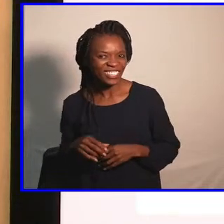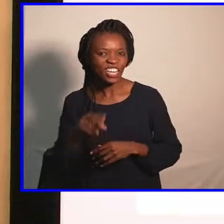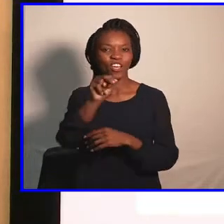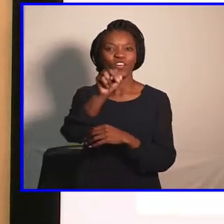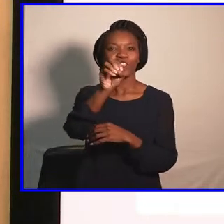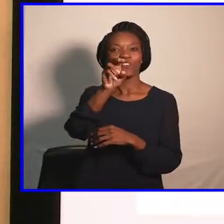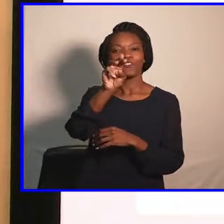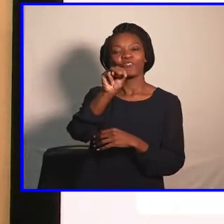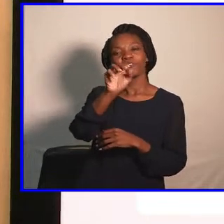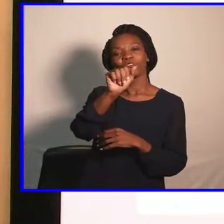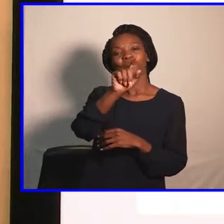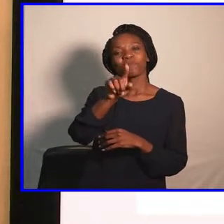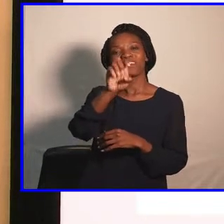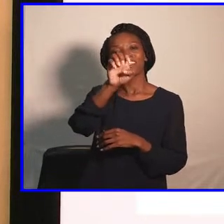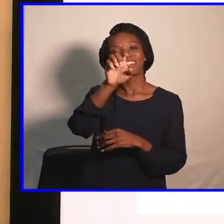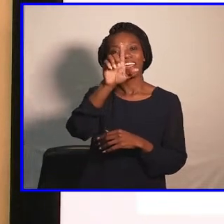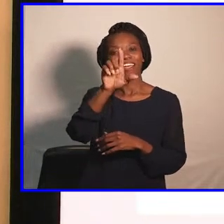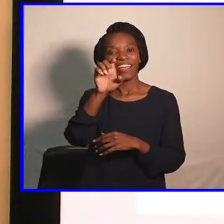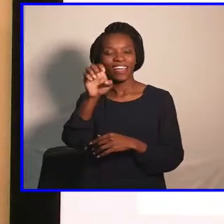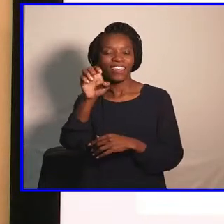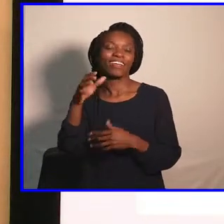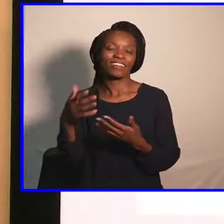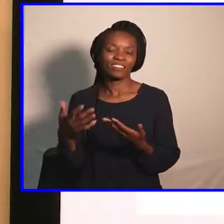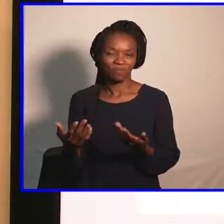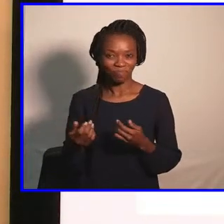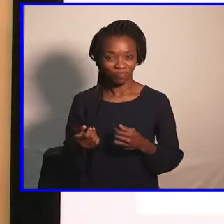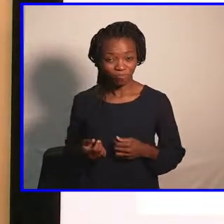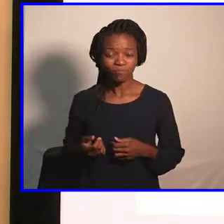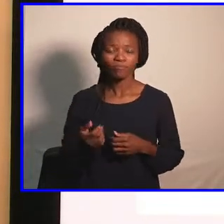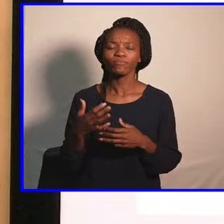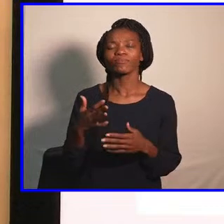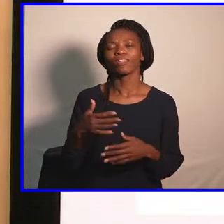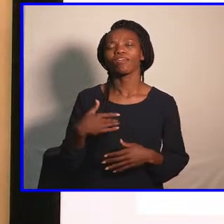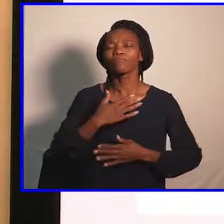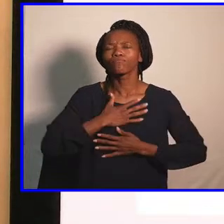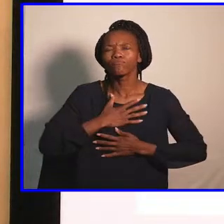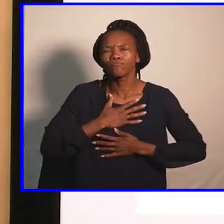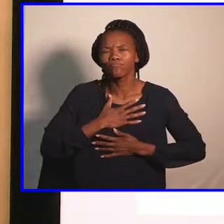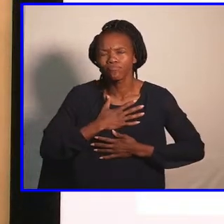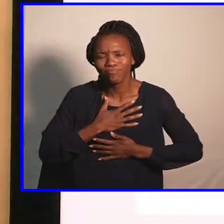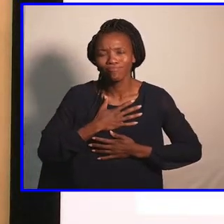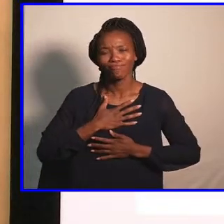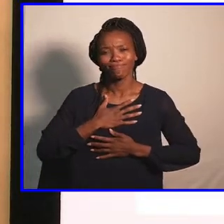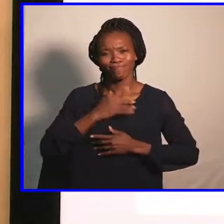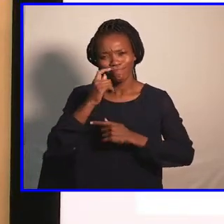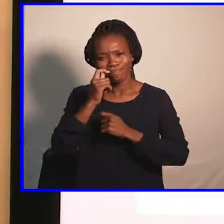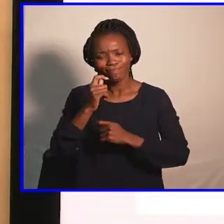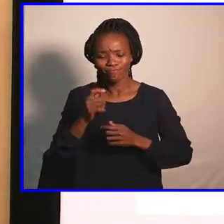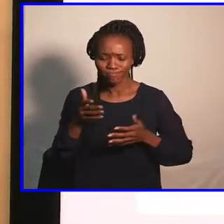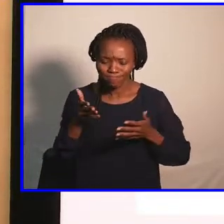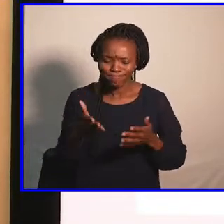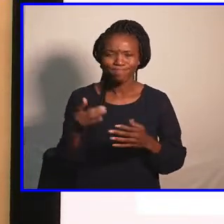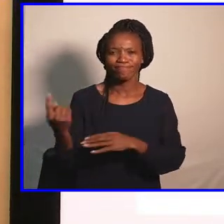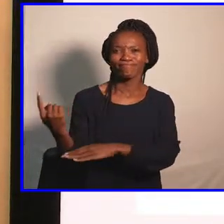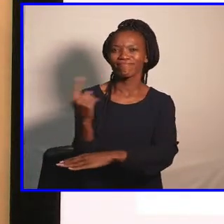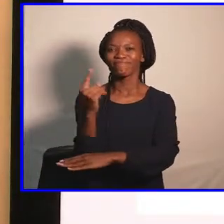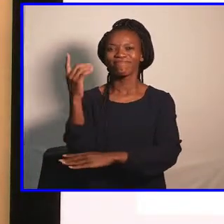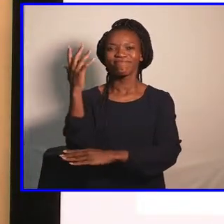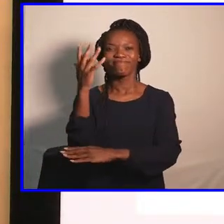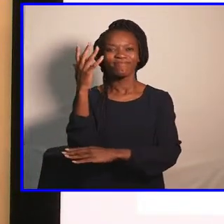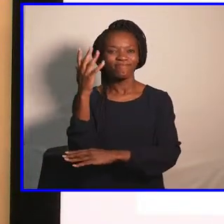Nomazele Bala. It is indeed a privilege to be here and to address you